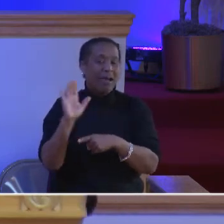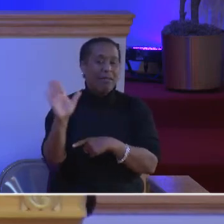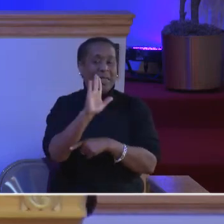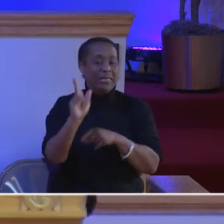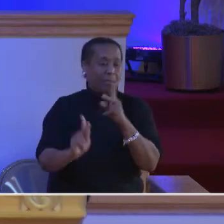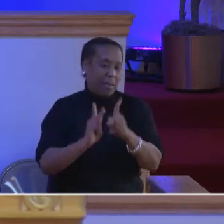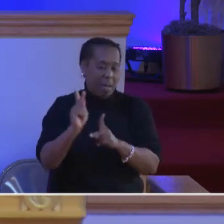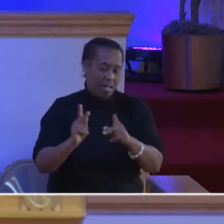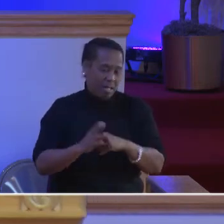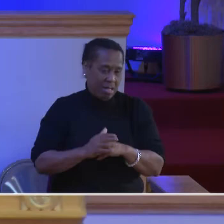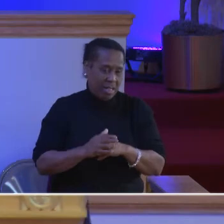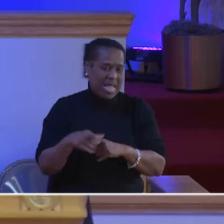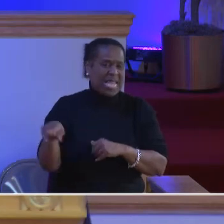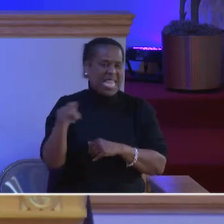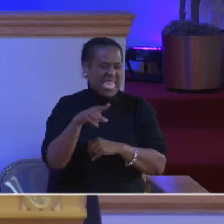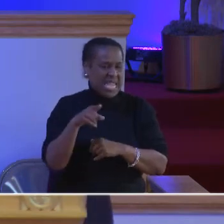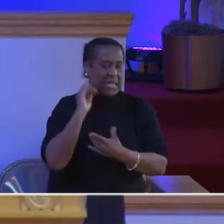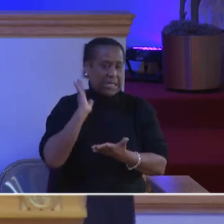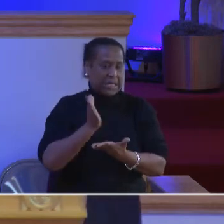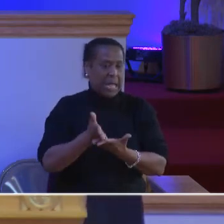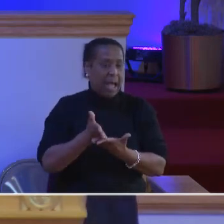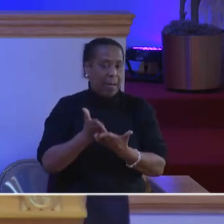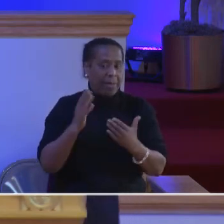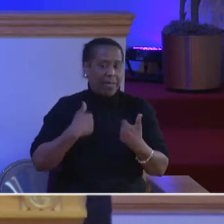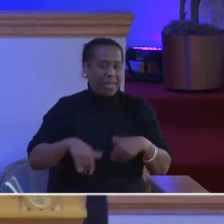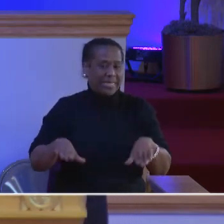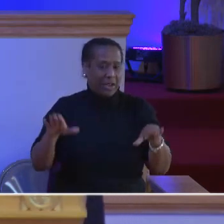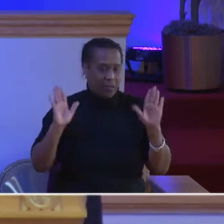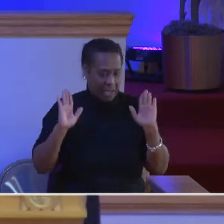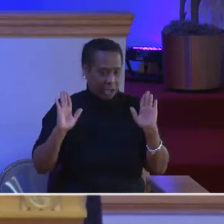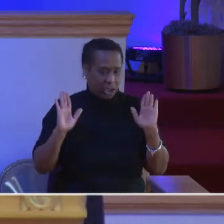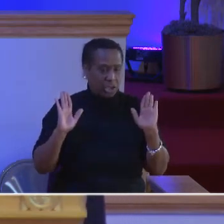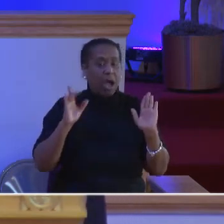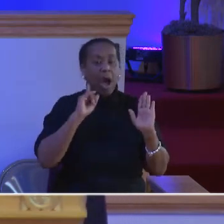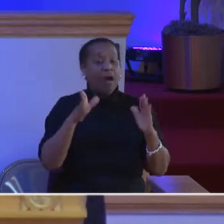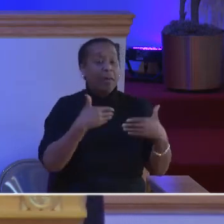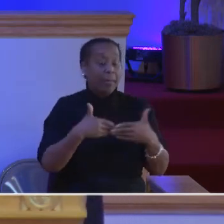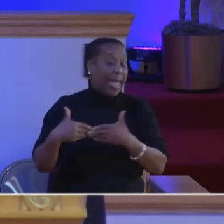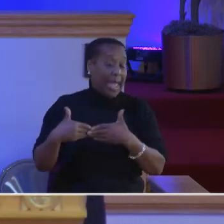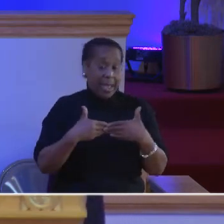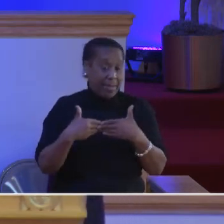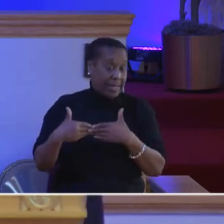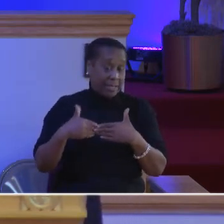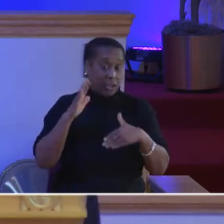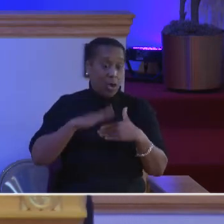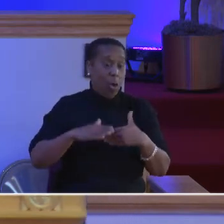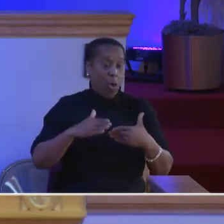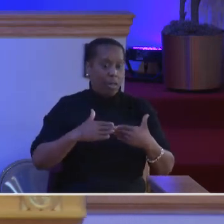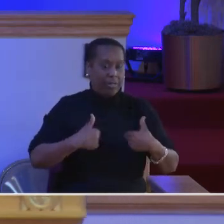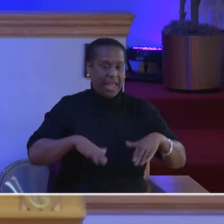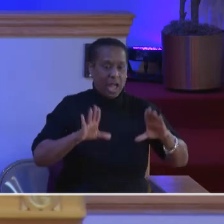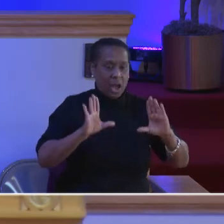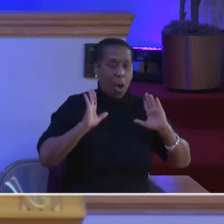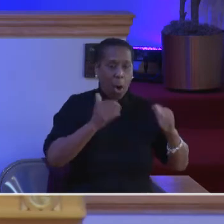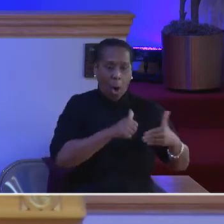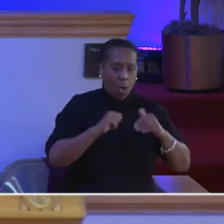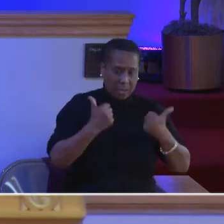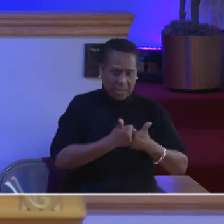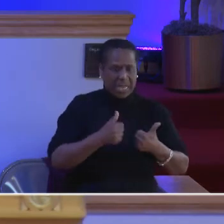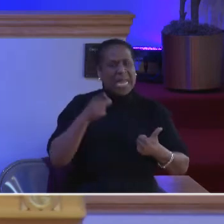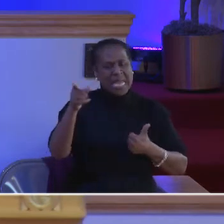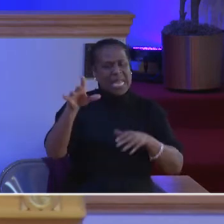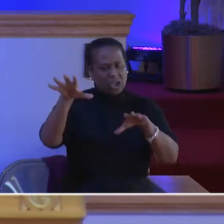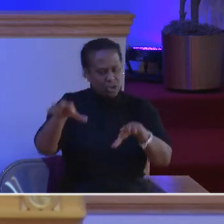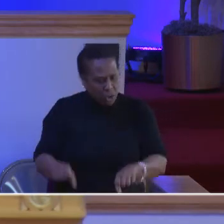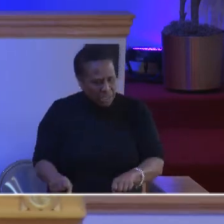people. He stopped the sacrificing of babies on altars. He took